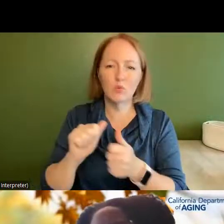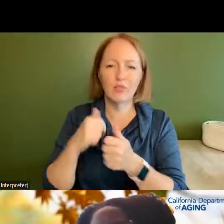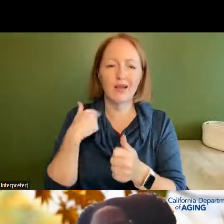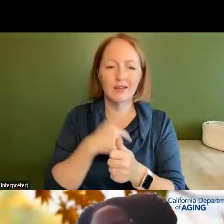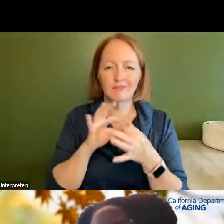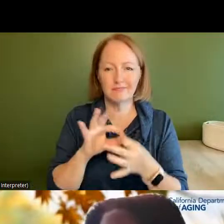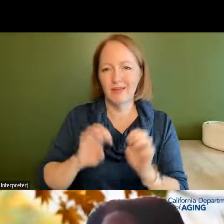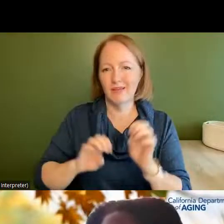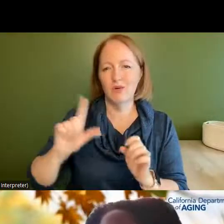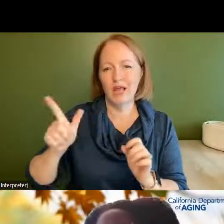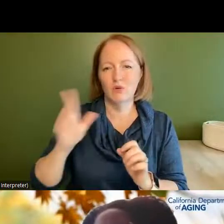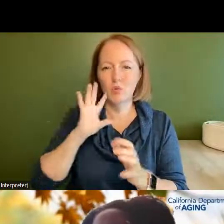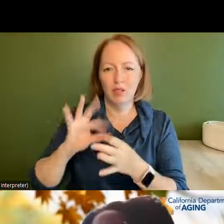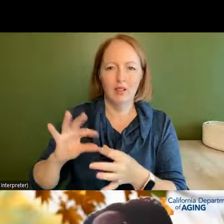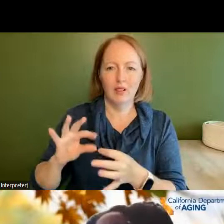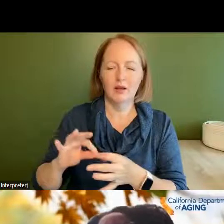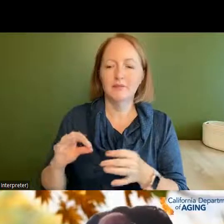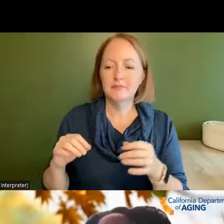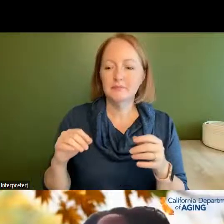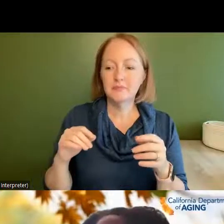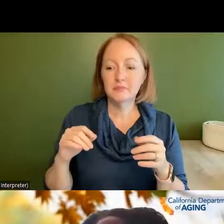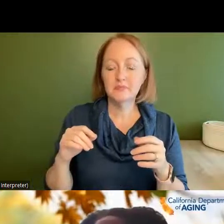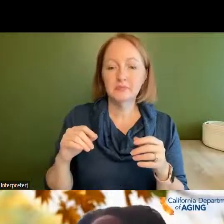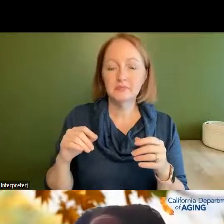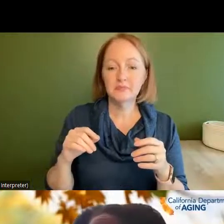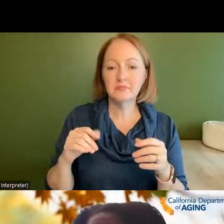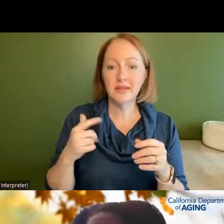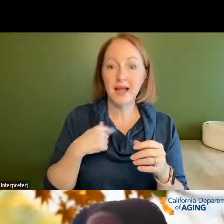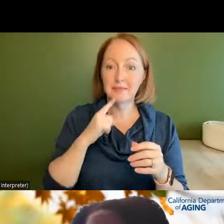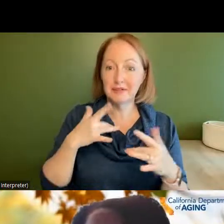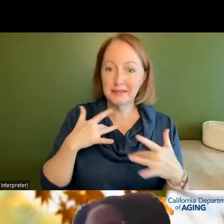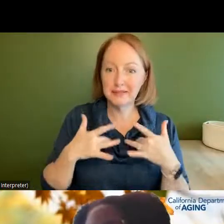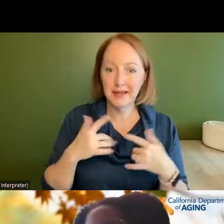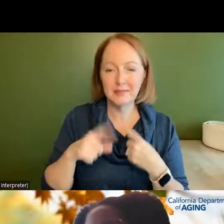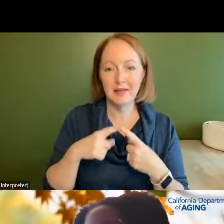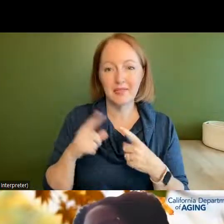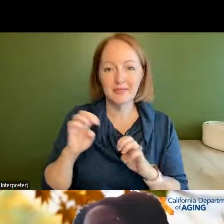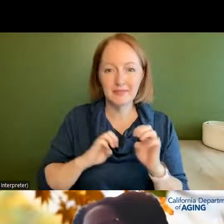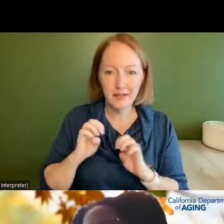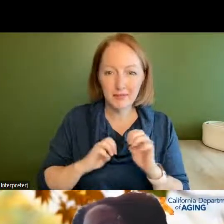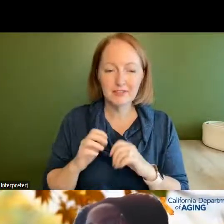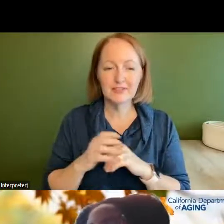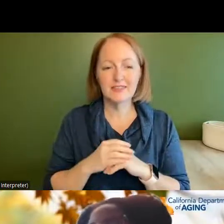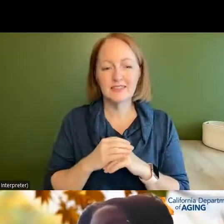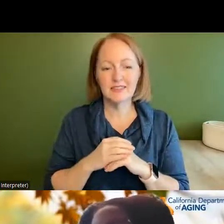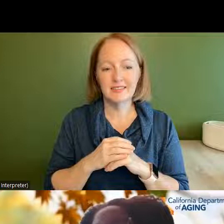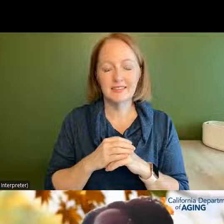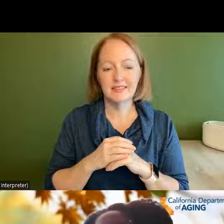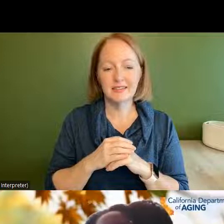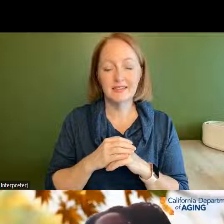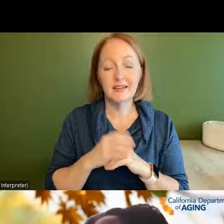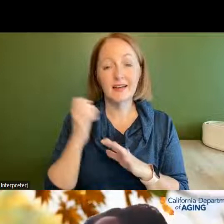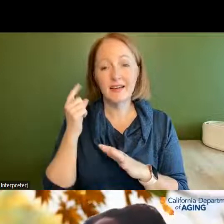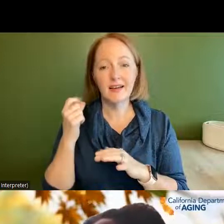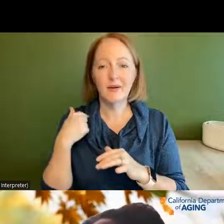evaluation later. But I'm really excited about this evaluation because not only are we